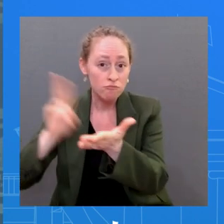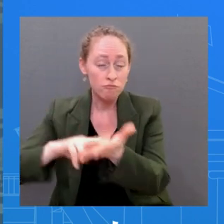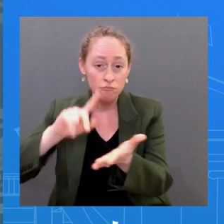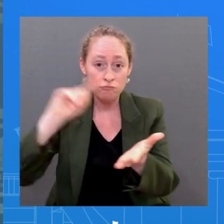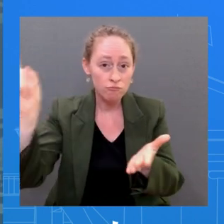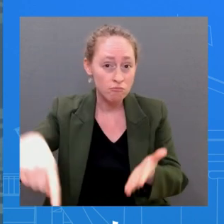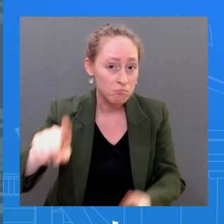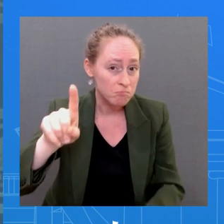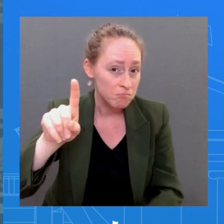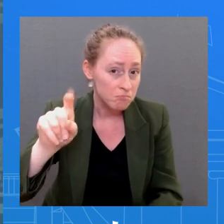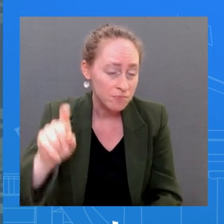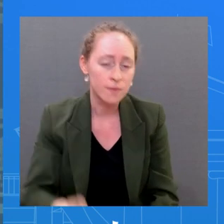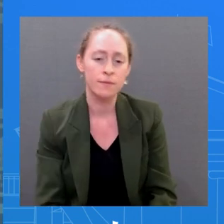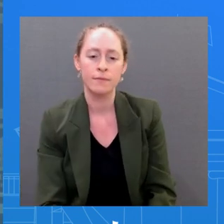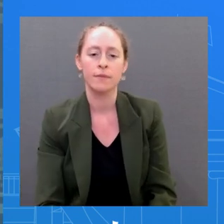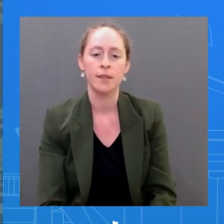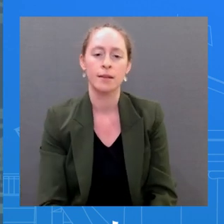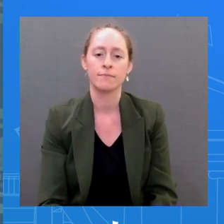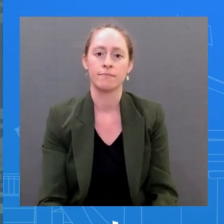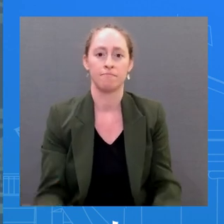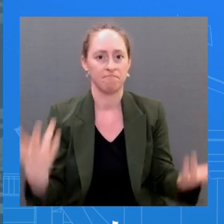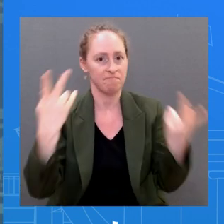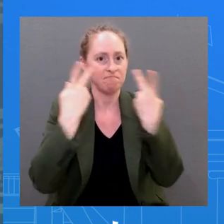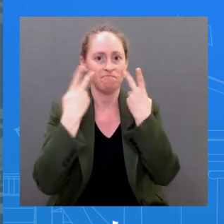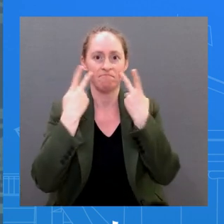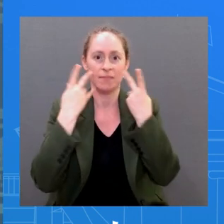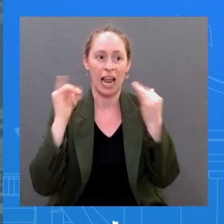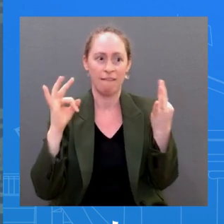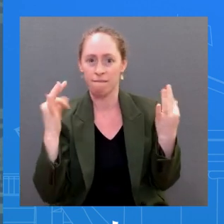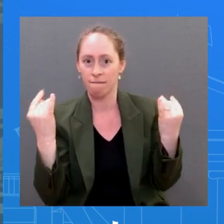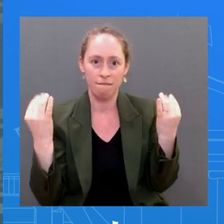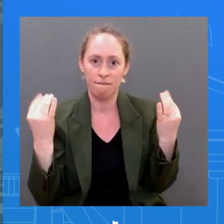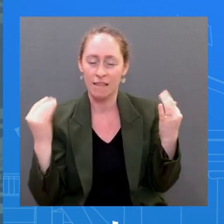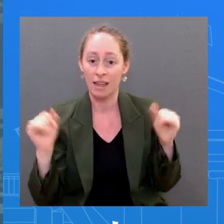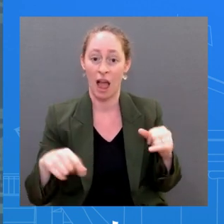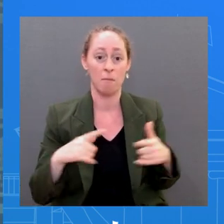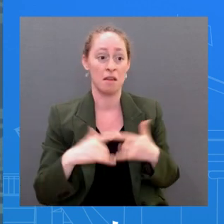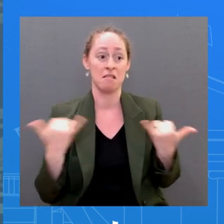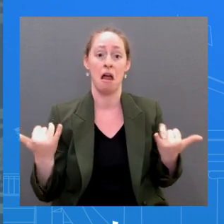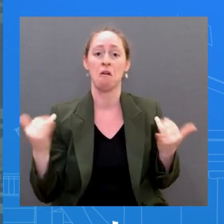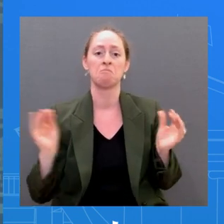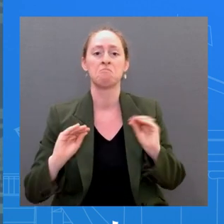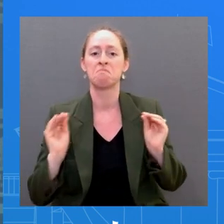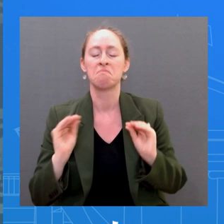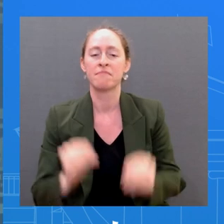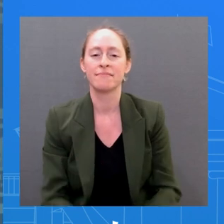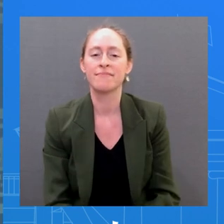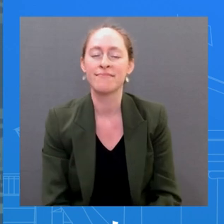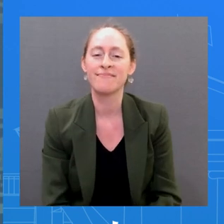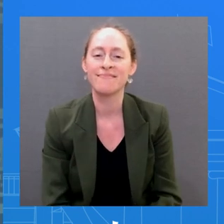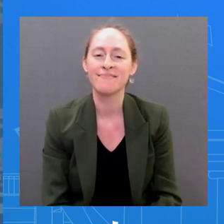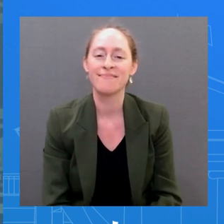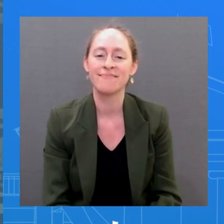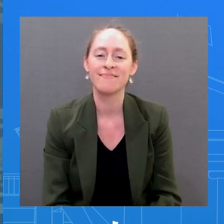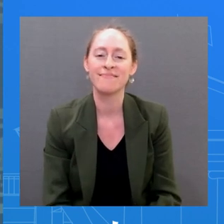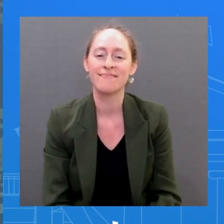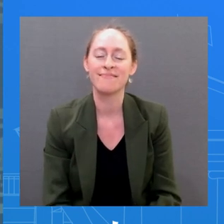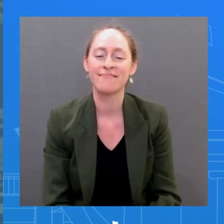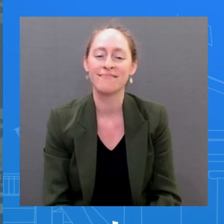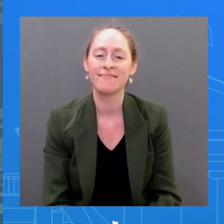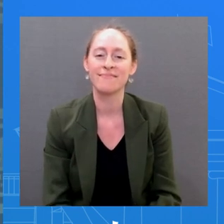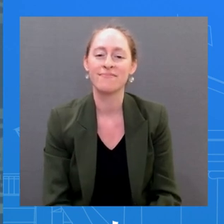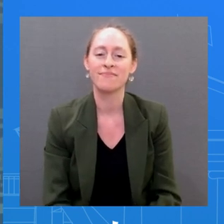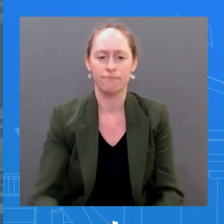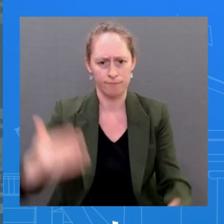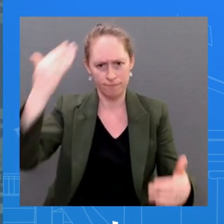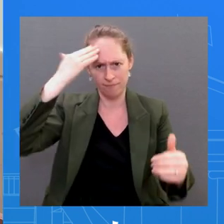His team considering it. There's nothing that I can preview for you at this time. I know the team is looking at that. We just don't have anything for you to